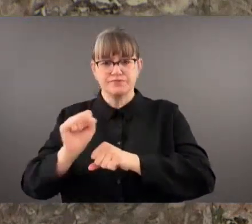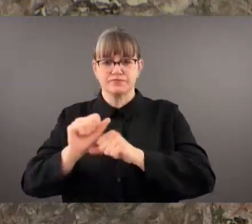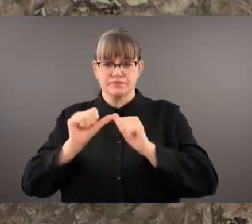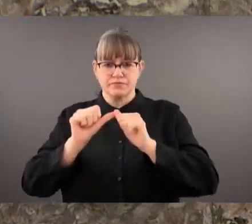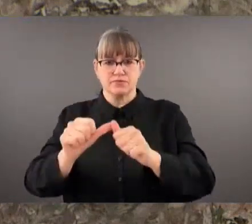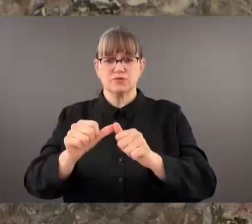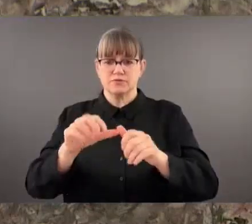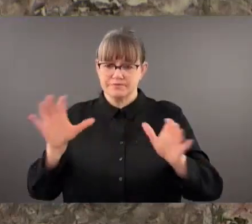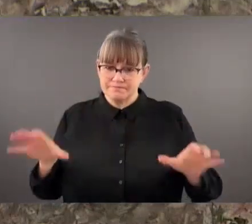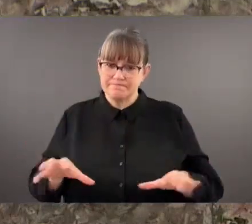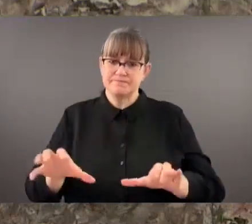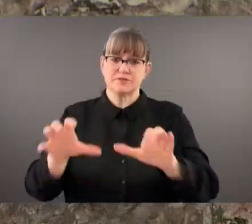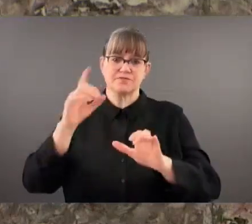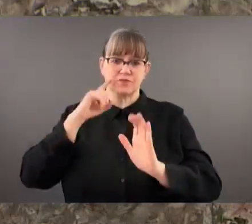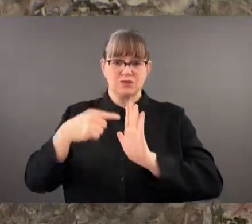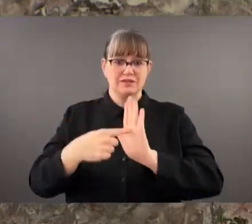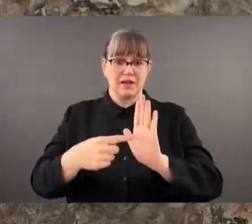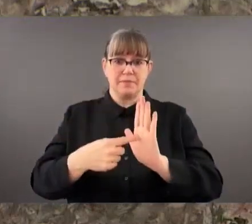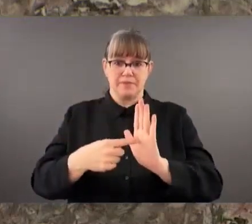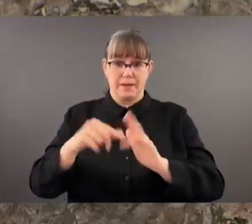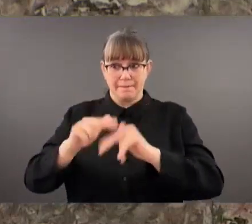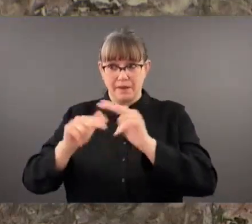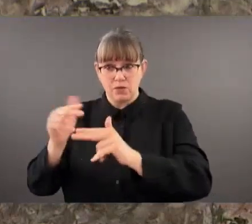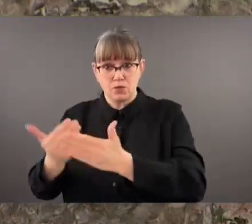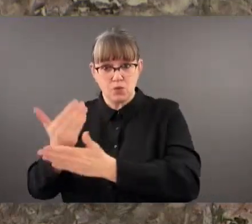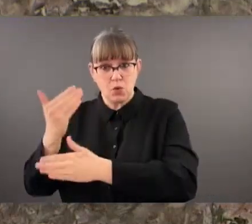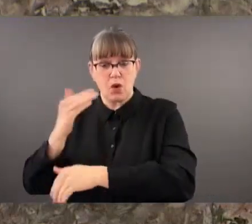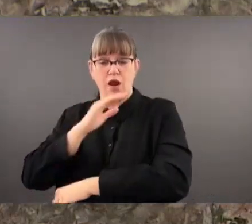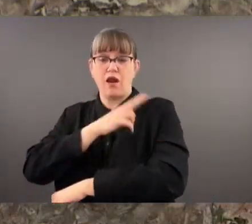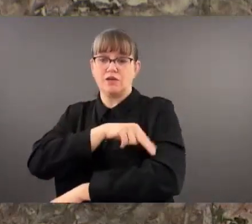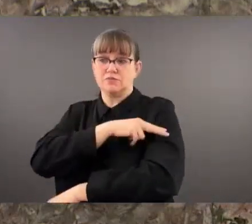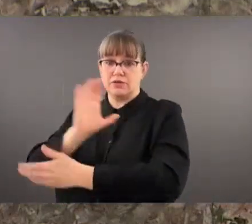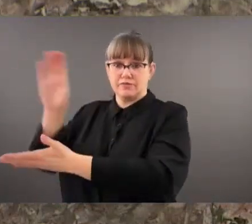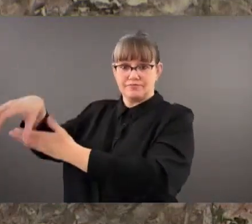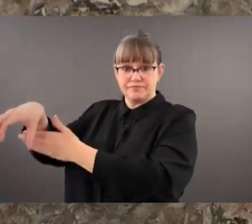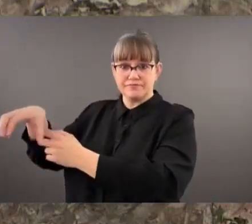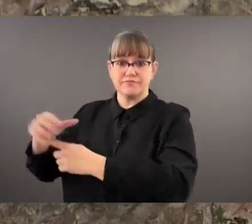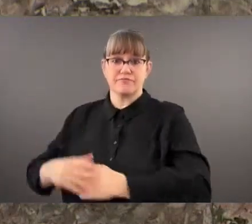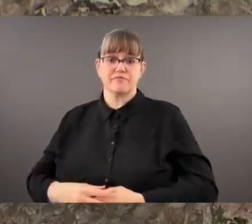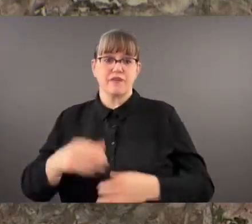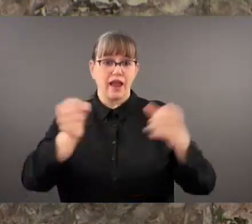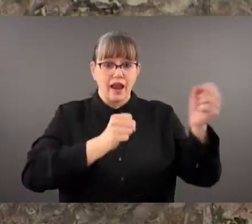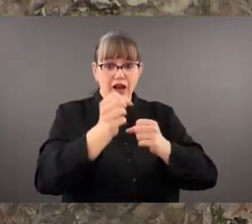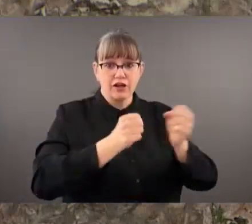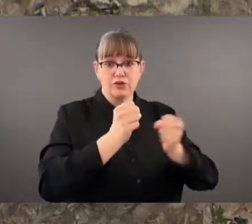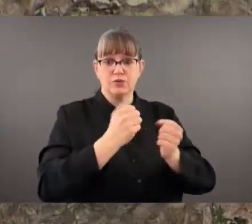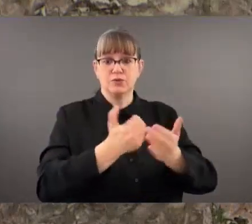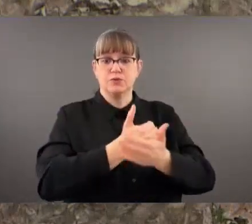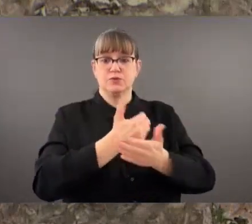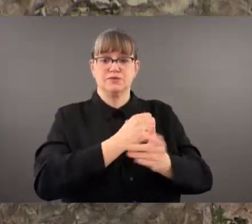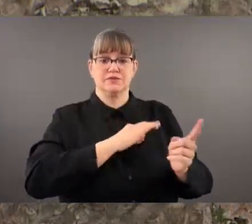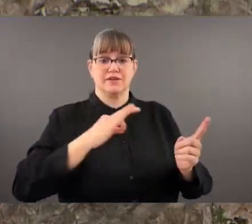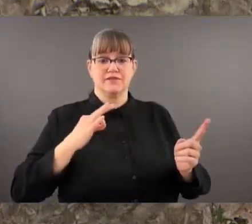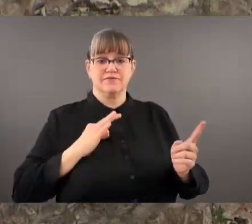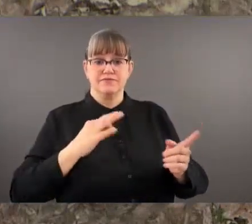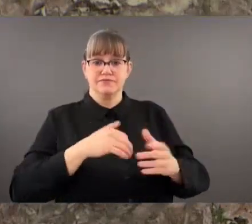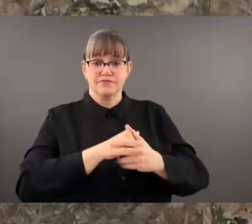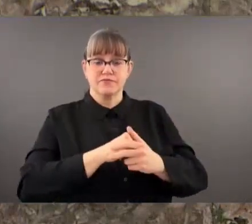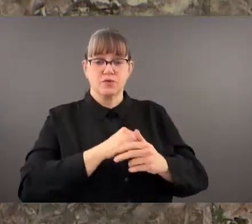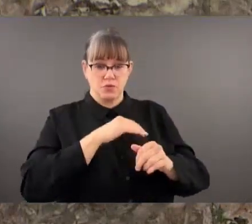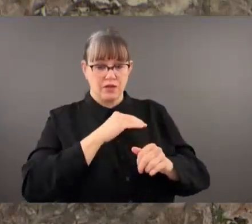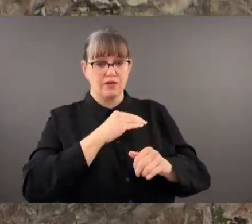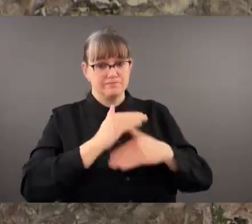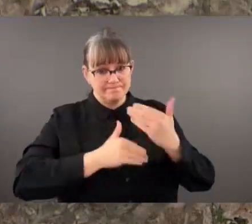all of the work to hire new workers in hospitals. And Mr. Speaker, we are making progress. We're going to continue this work because, as we can